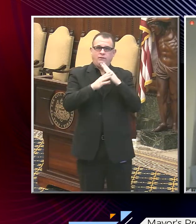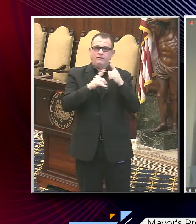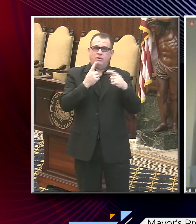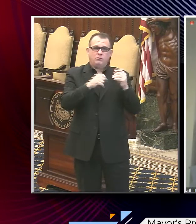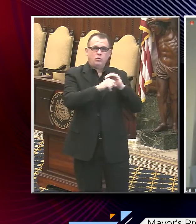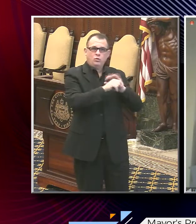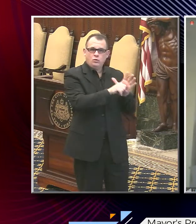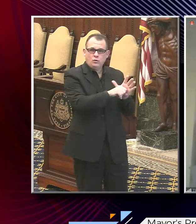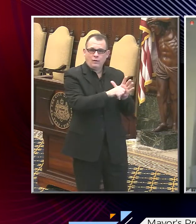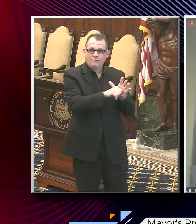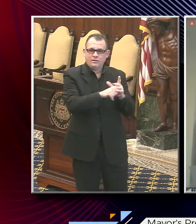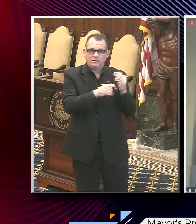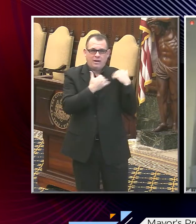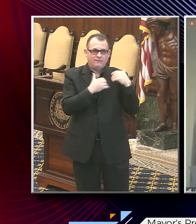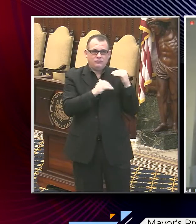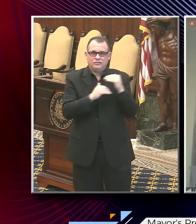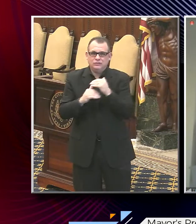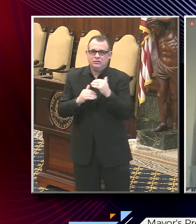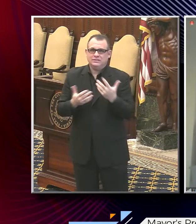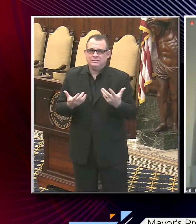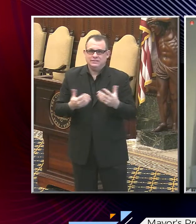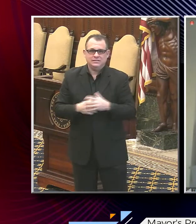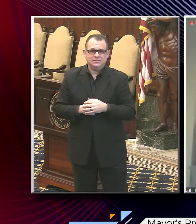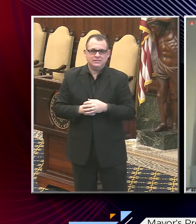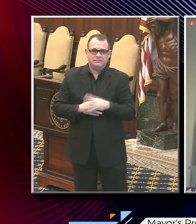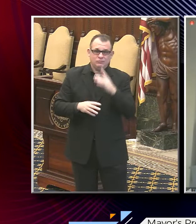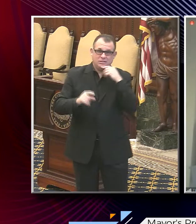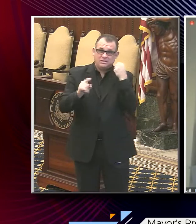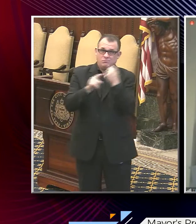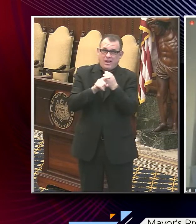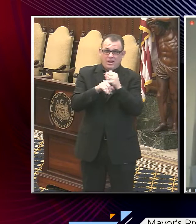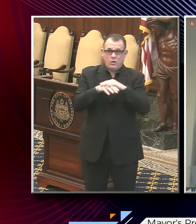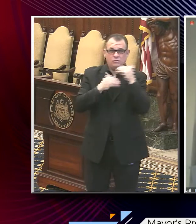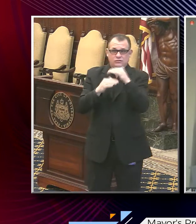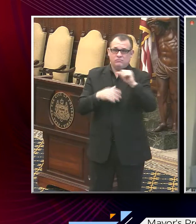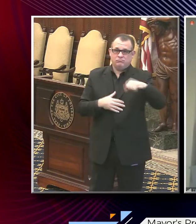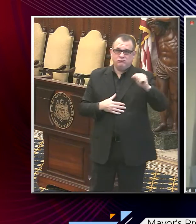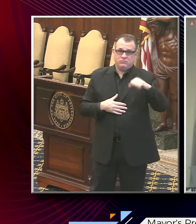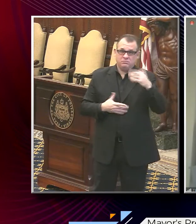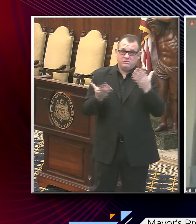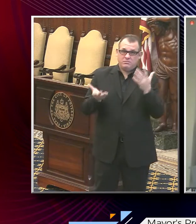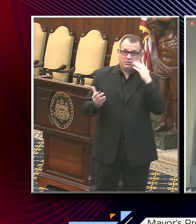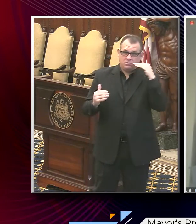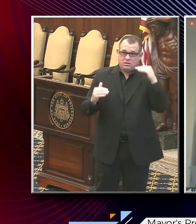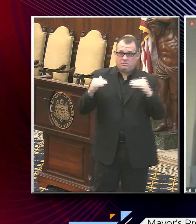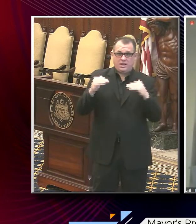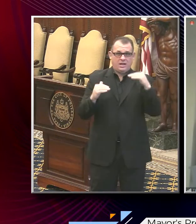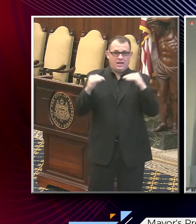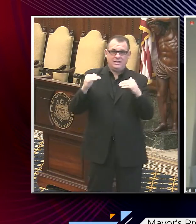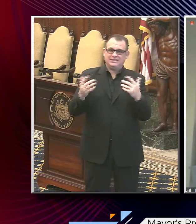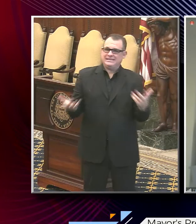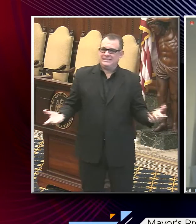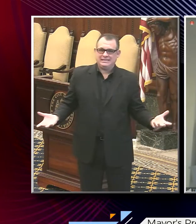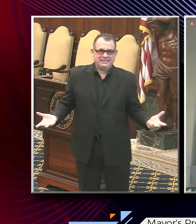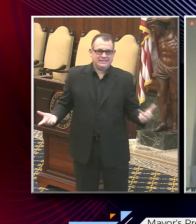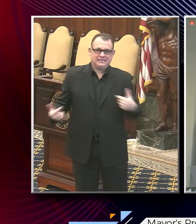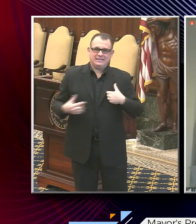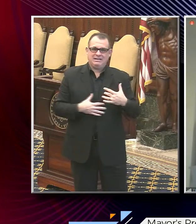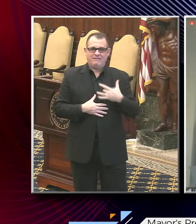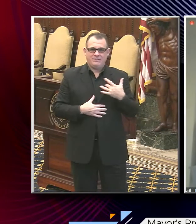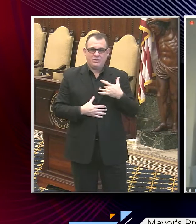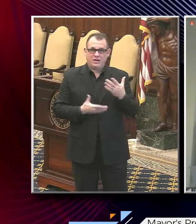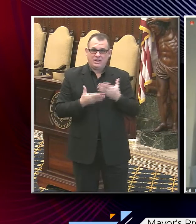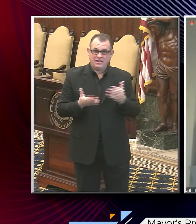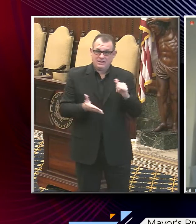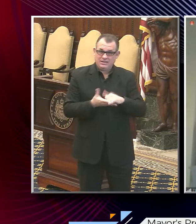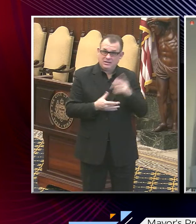COVID and limiting the downsides of these restrictions. That's not an easy balance to do, but I think our sense